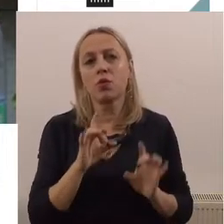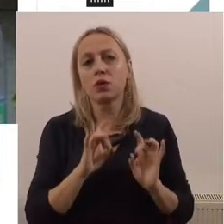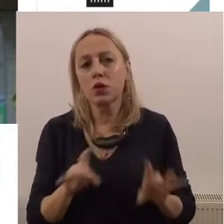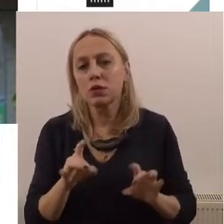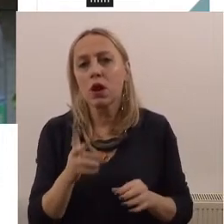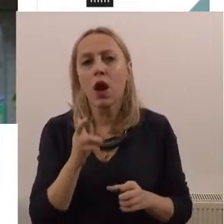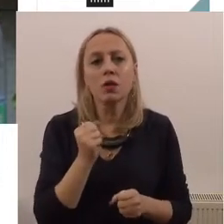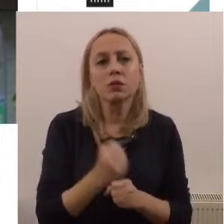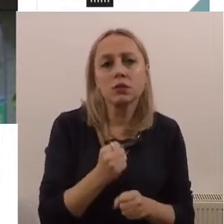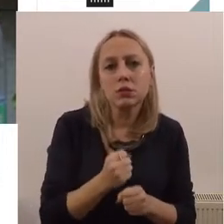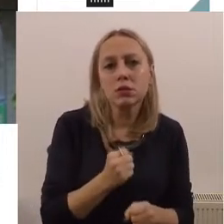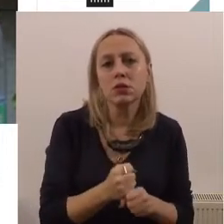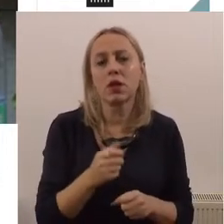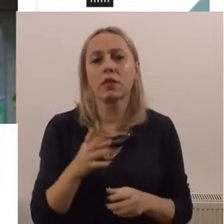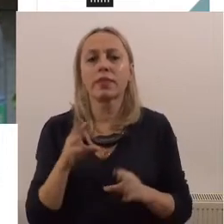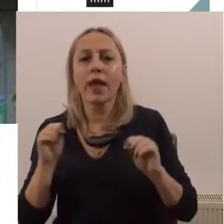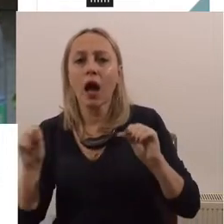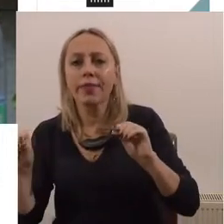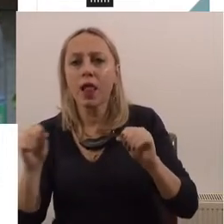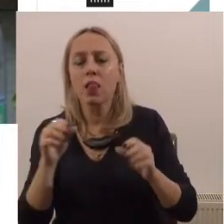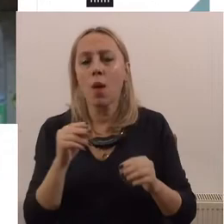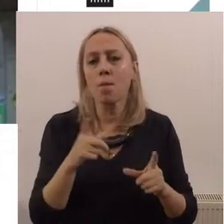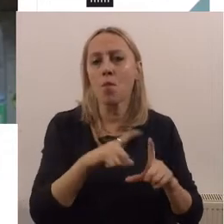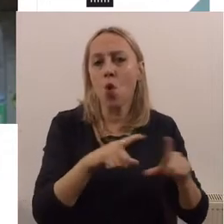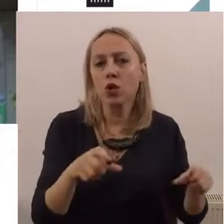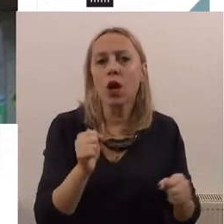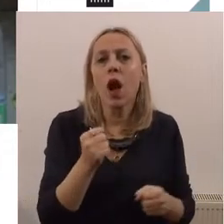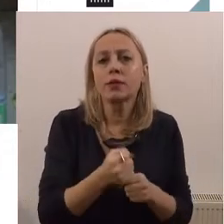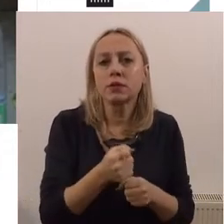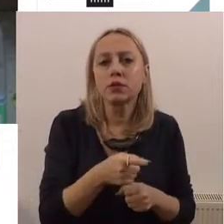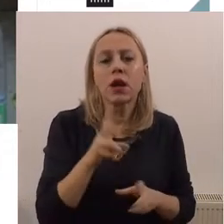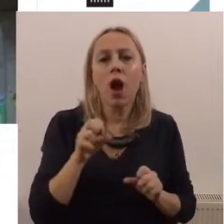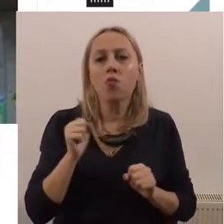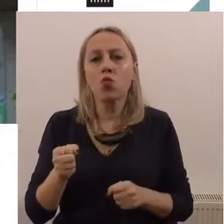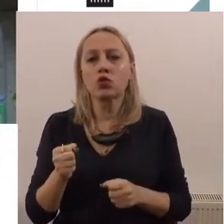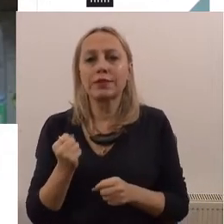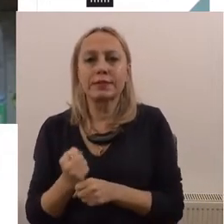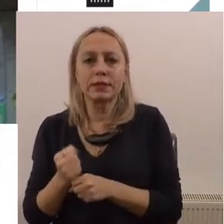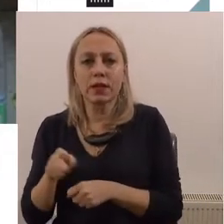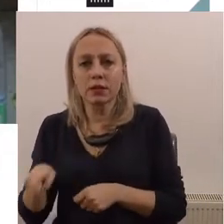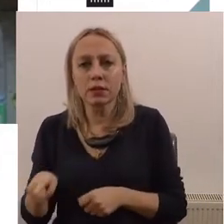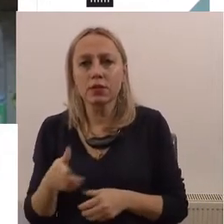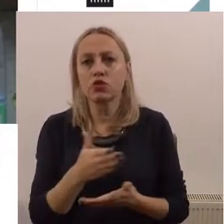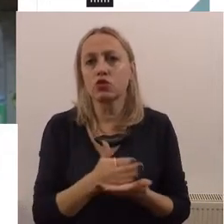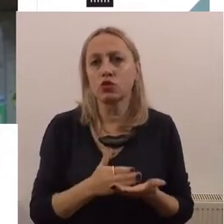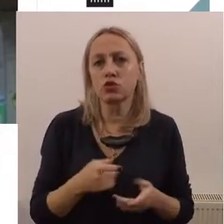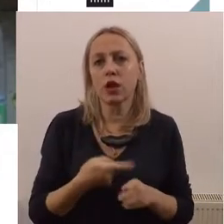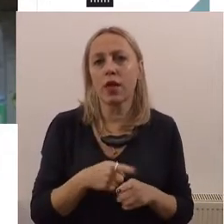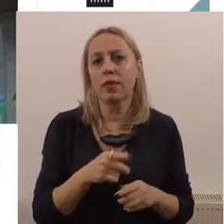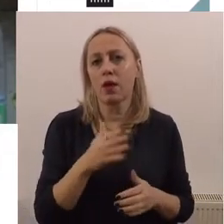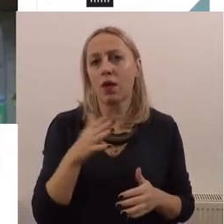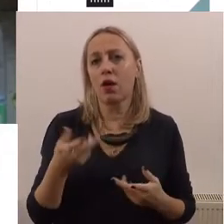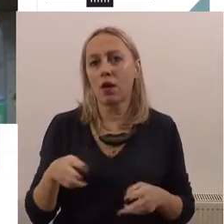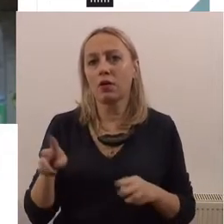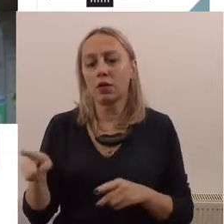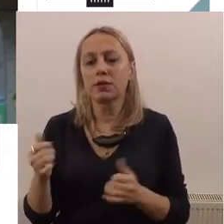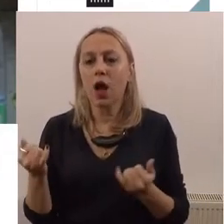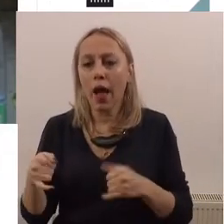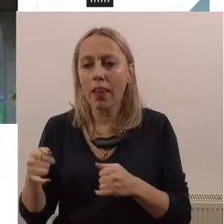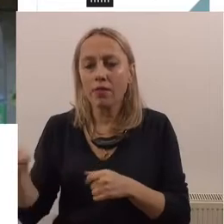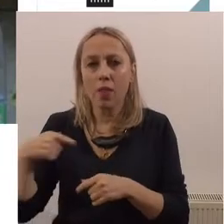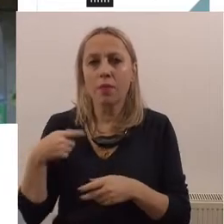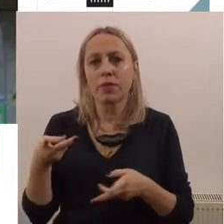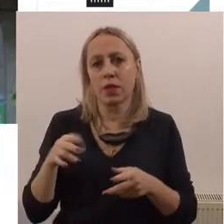So we talked about the need to create various kinesthetic models. And some